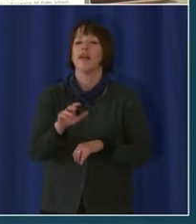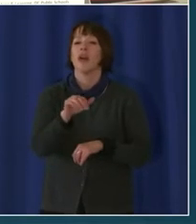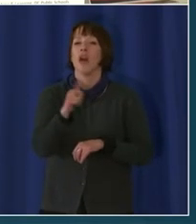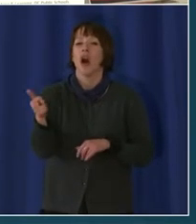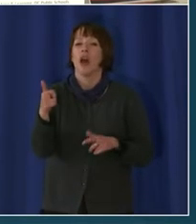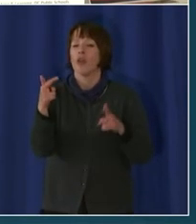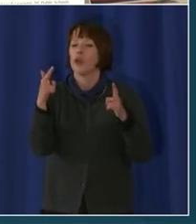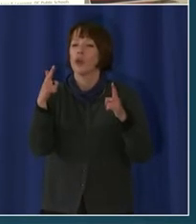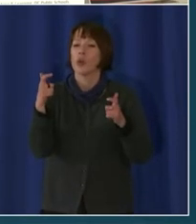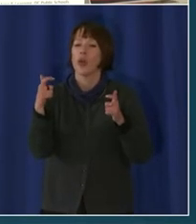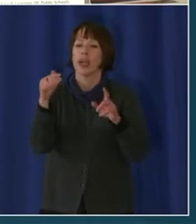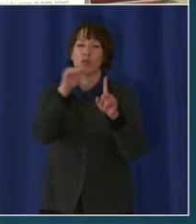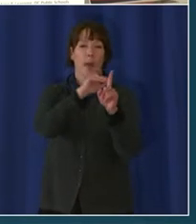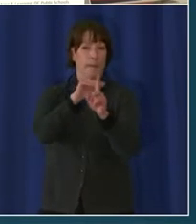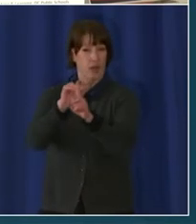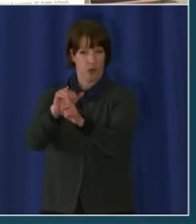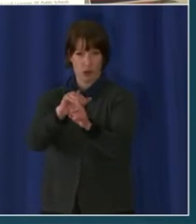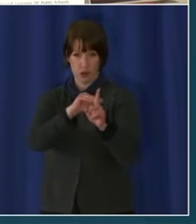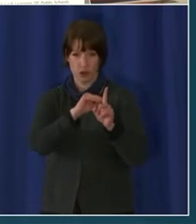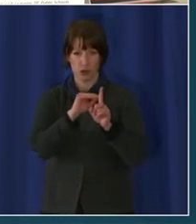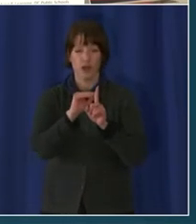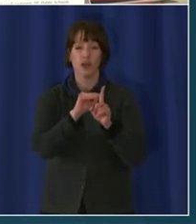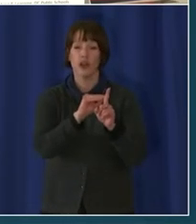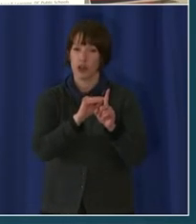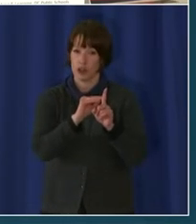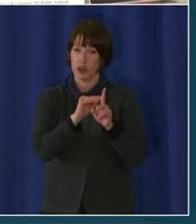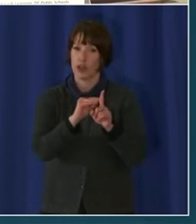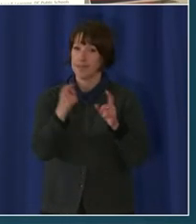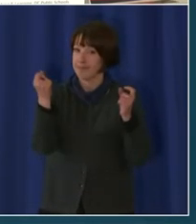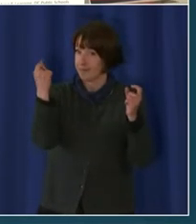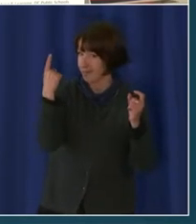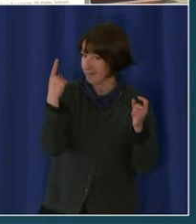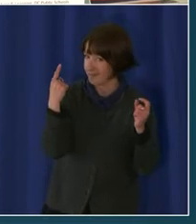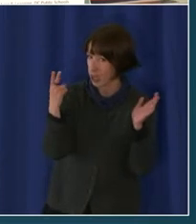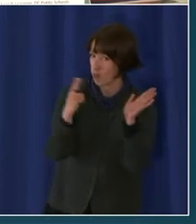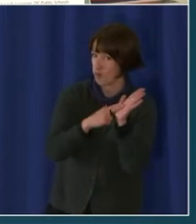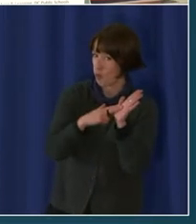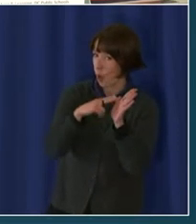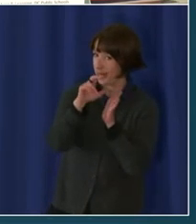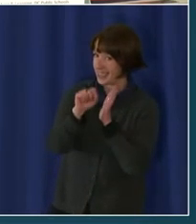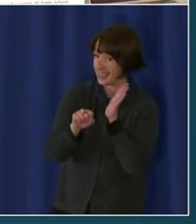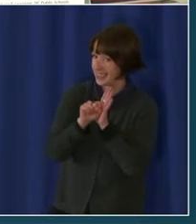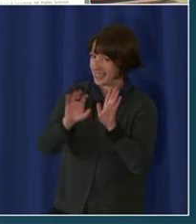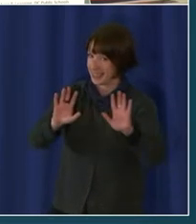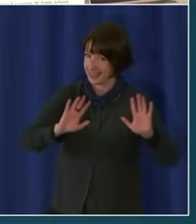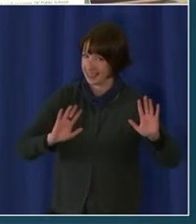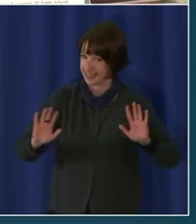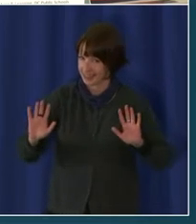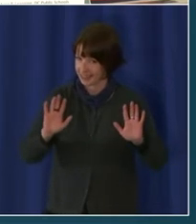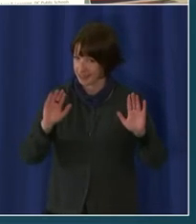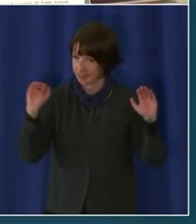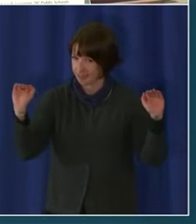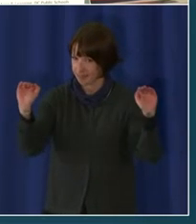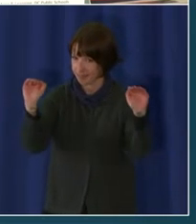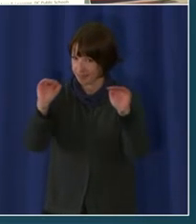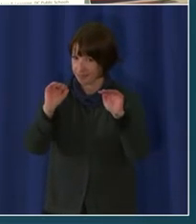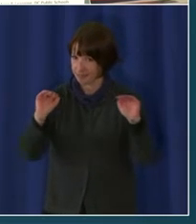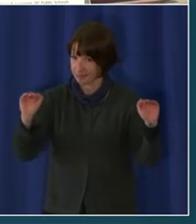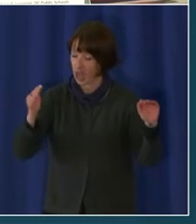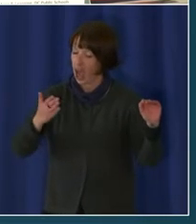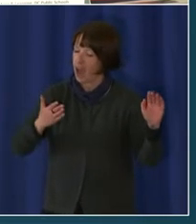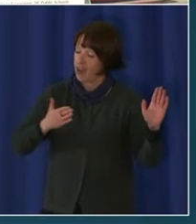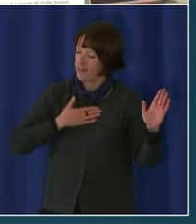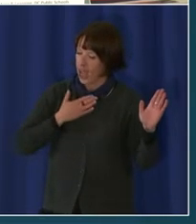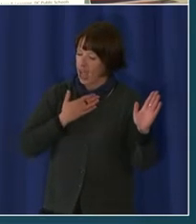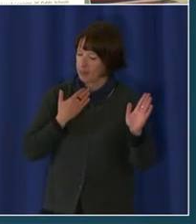another quick reminder that it is enrollment season. And I have happily